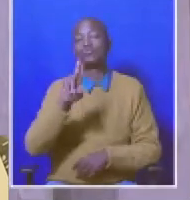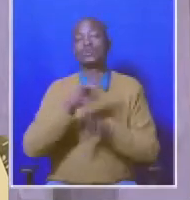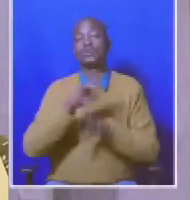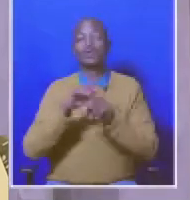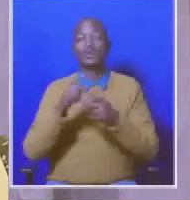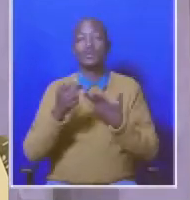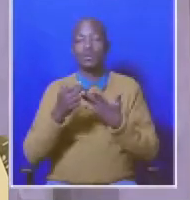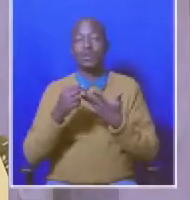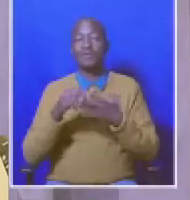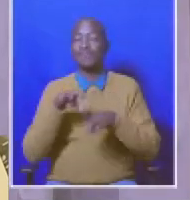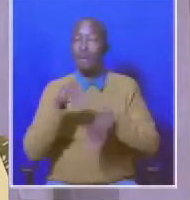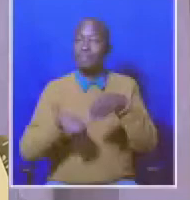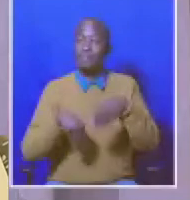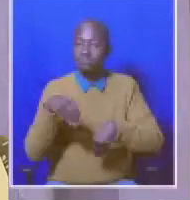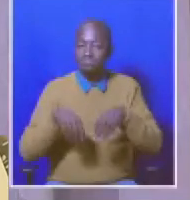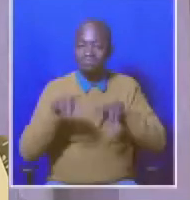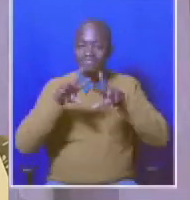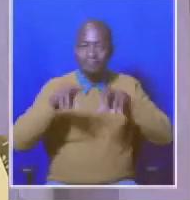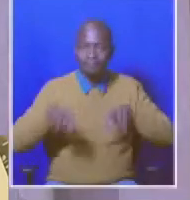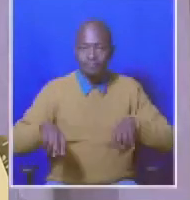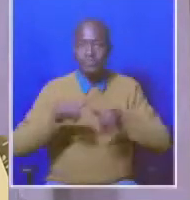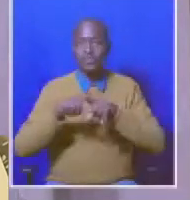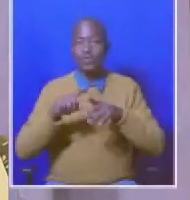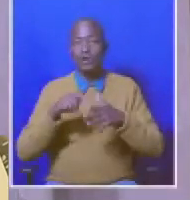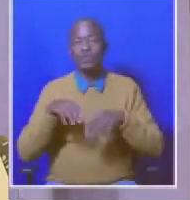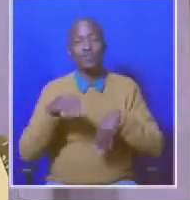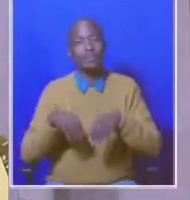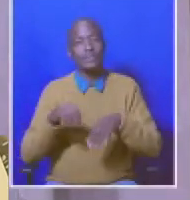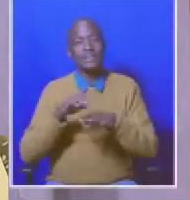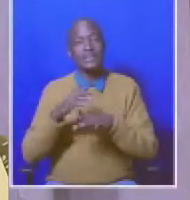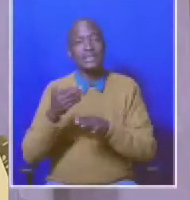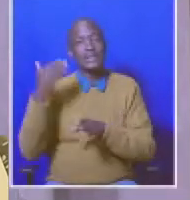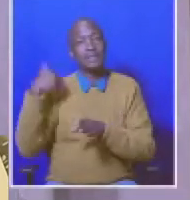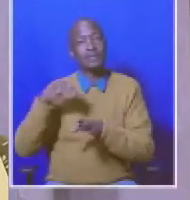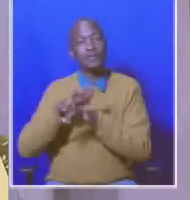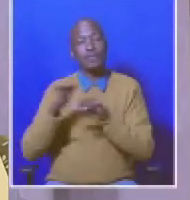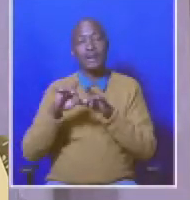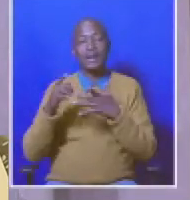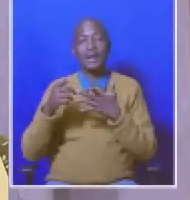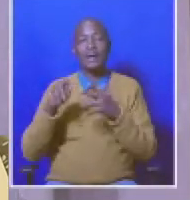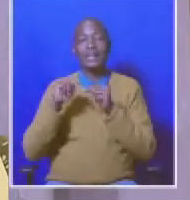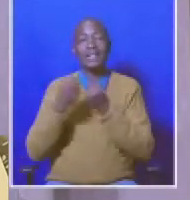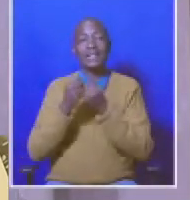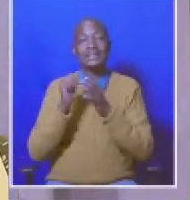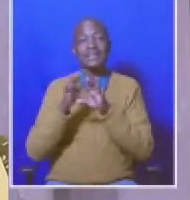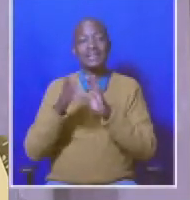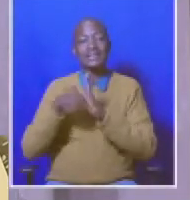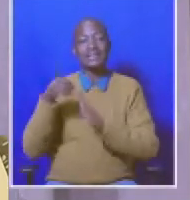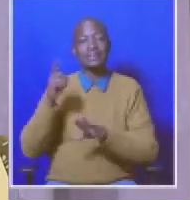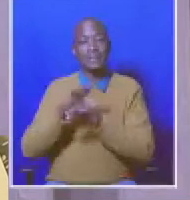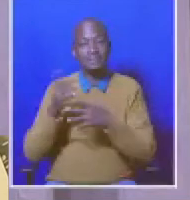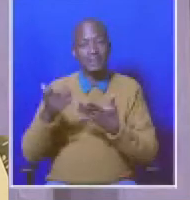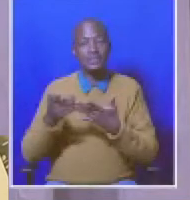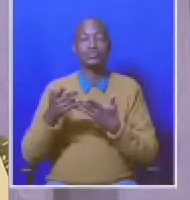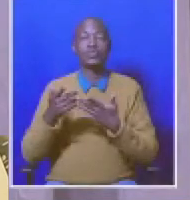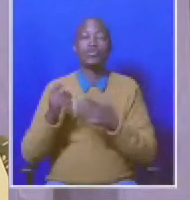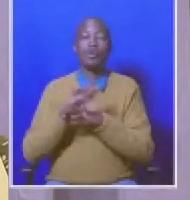of maladministration and corruption in the former National Department of Agriculture, Forest and